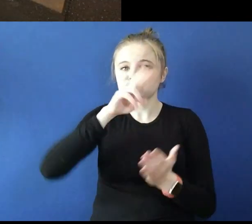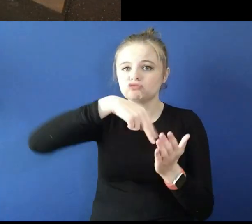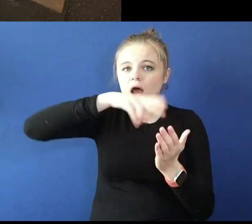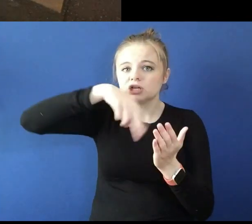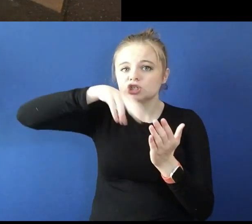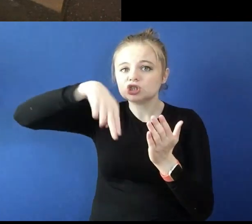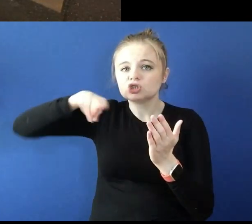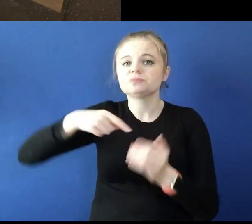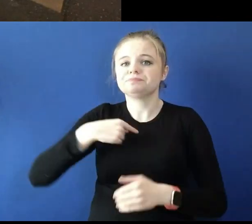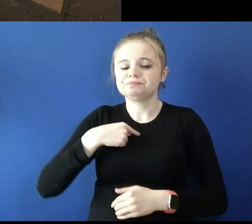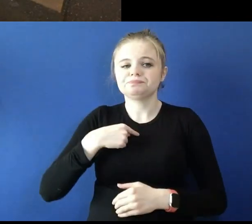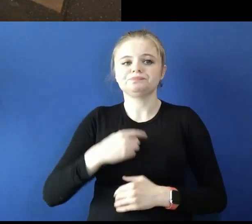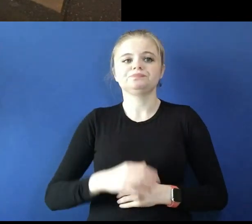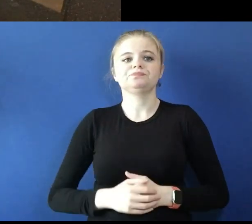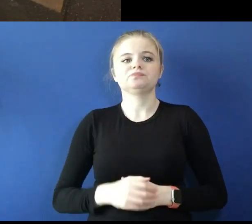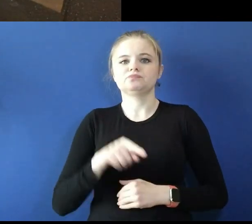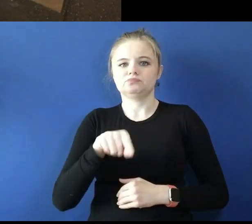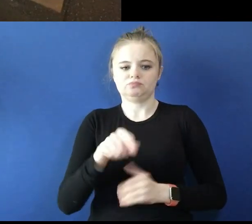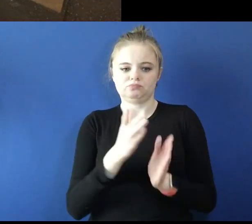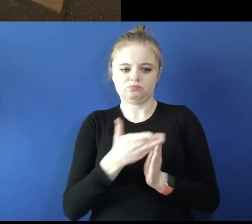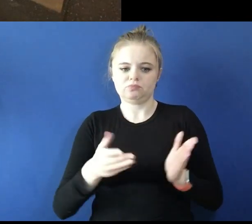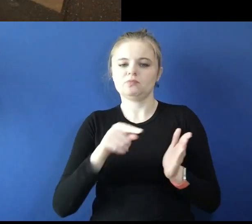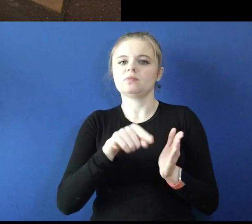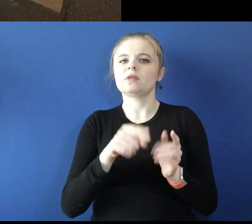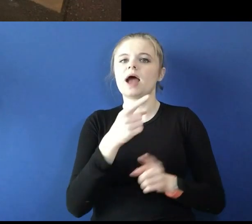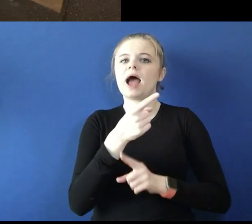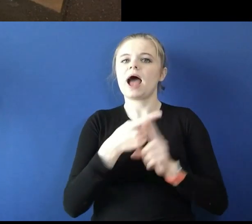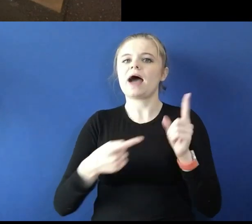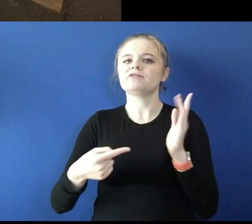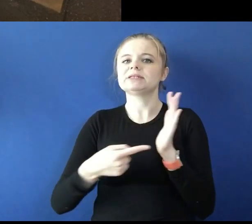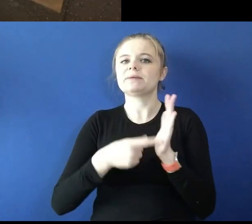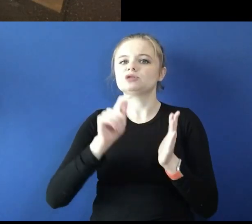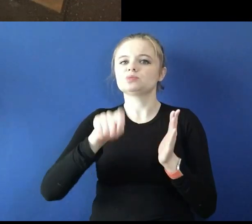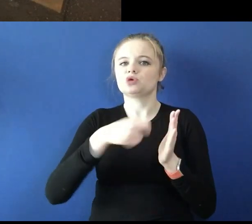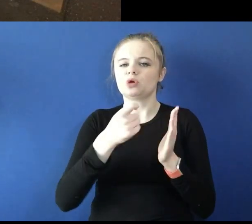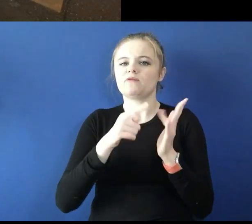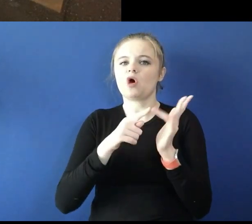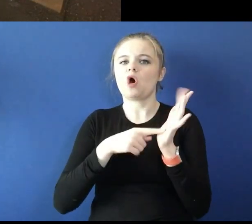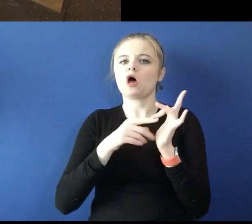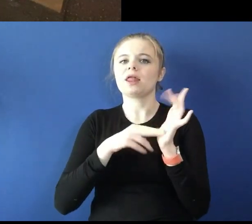oil. In here I have half a tablespoon of olive oil,